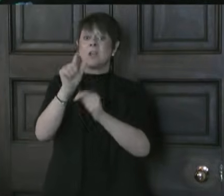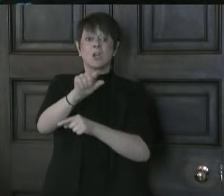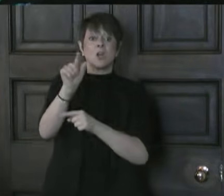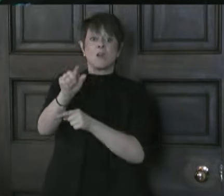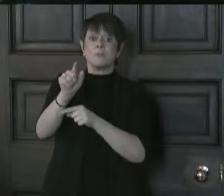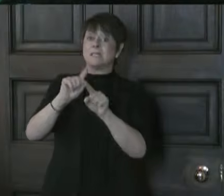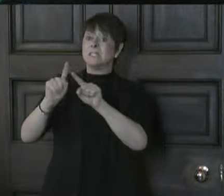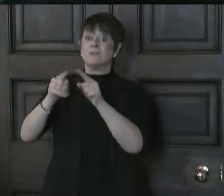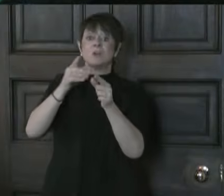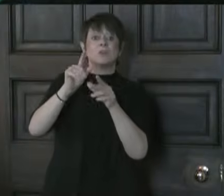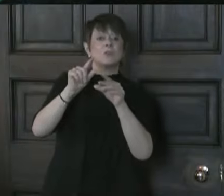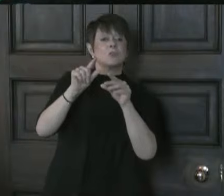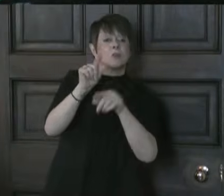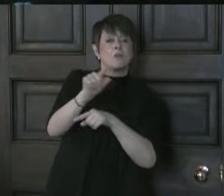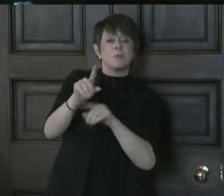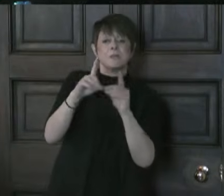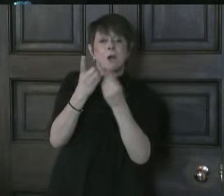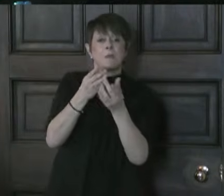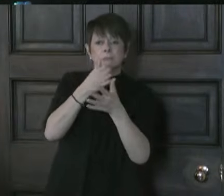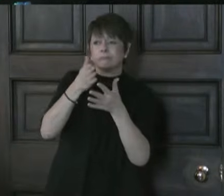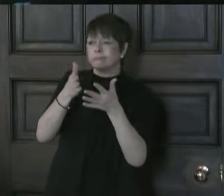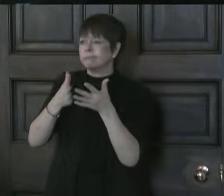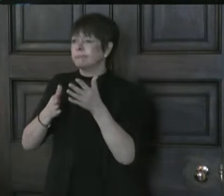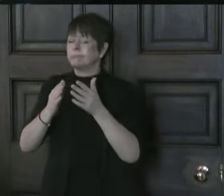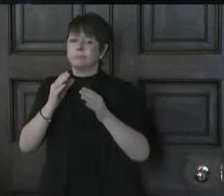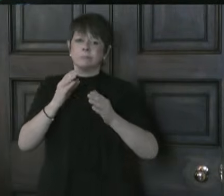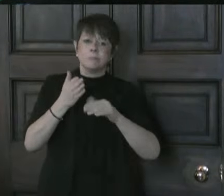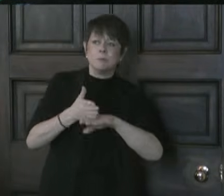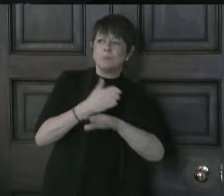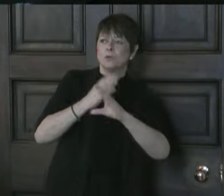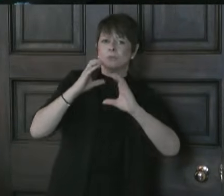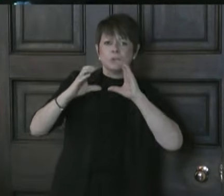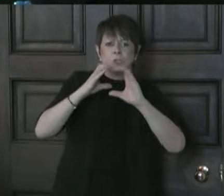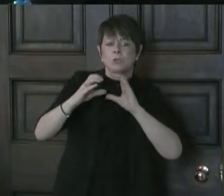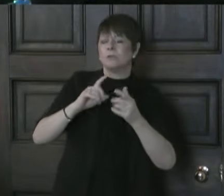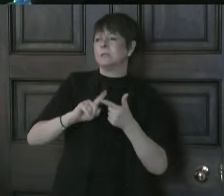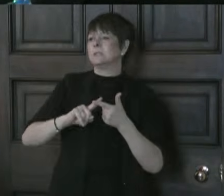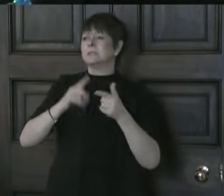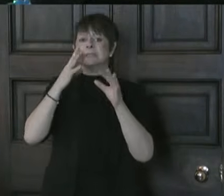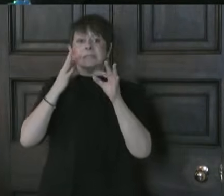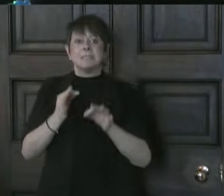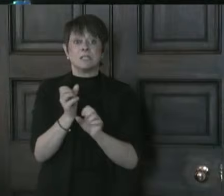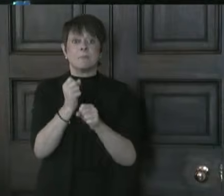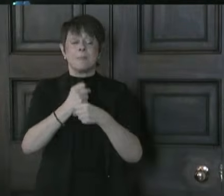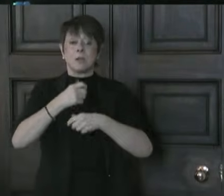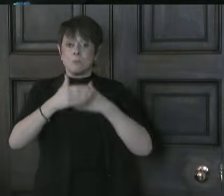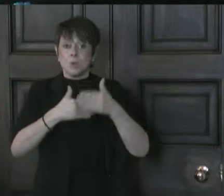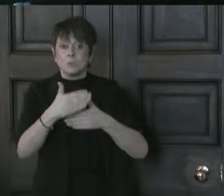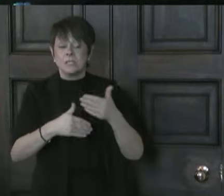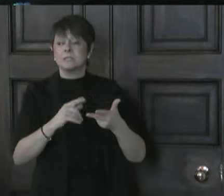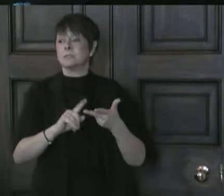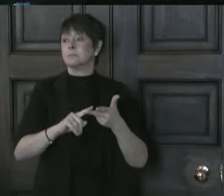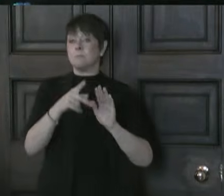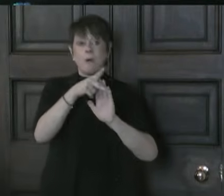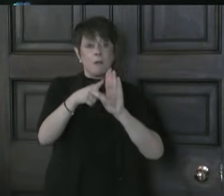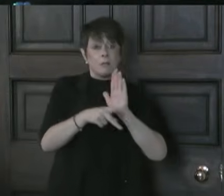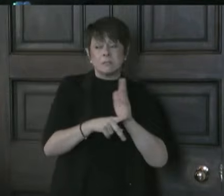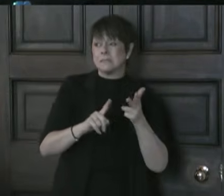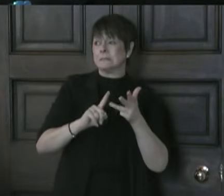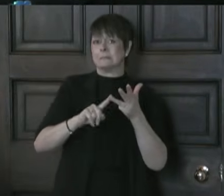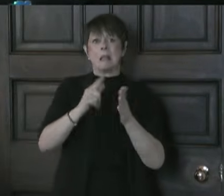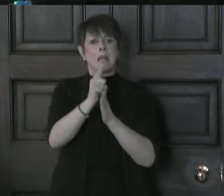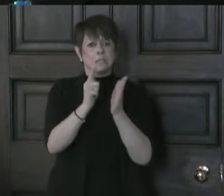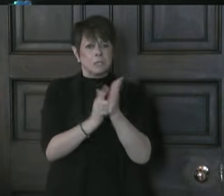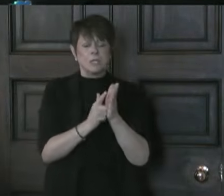to improve services, communications, decision-making processes, policies, and